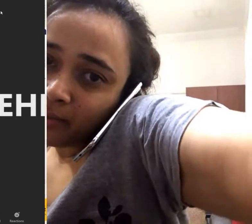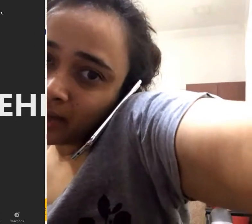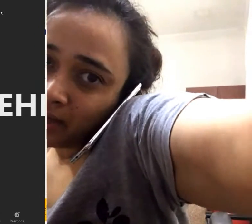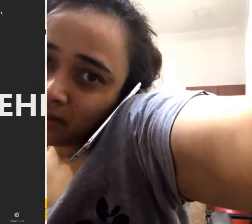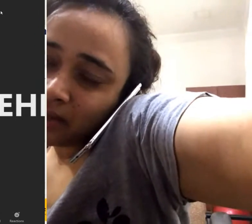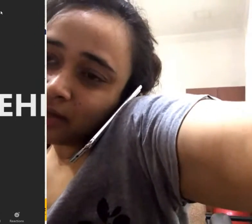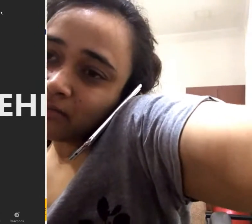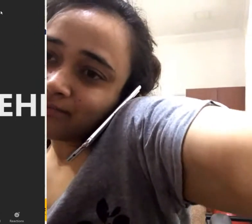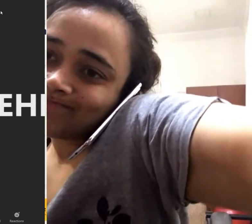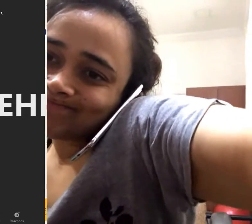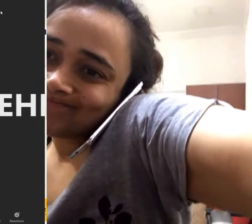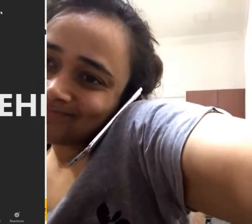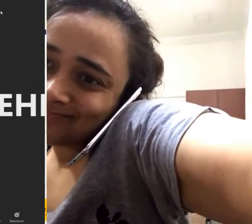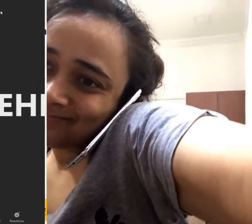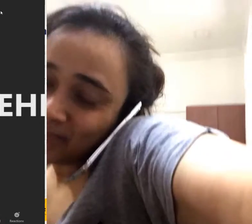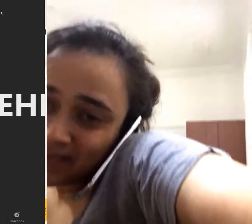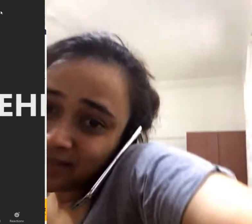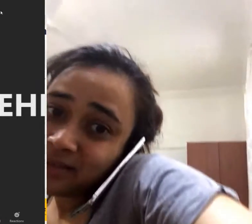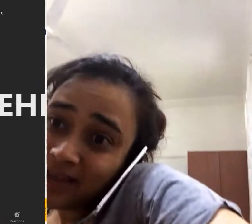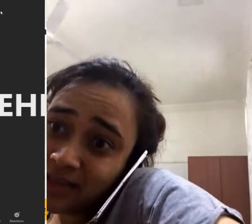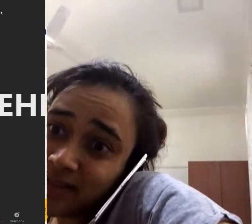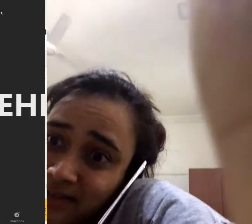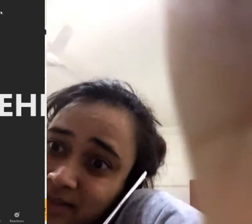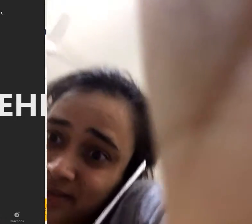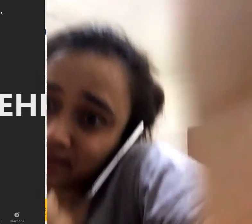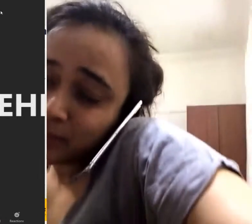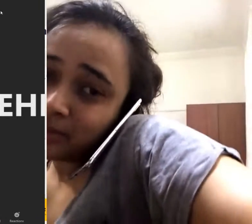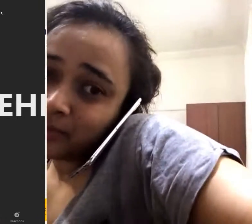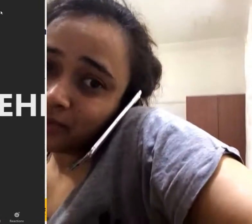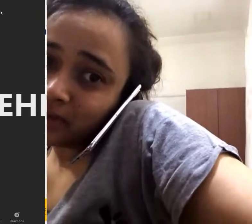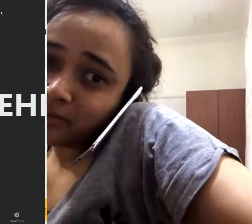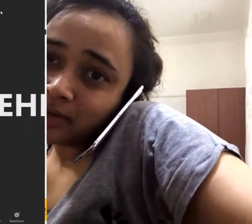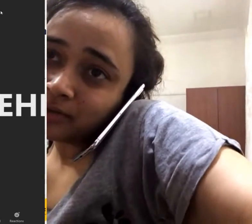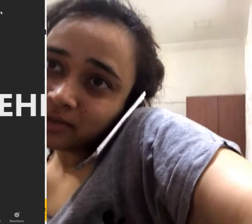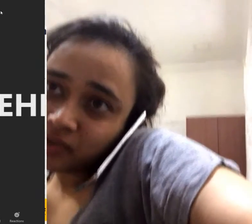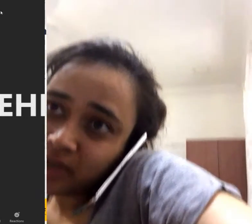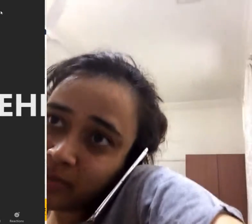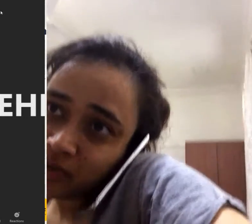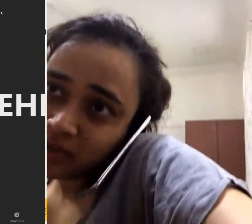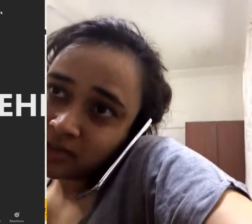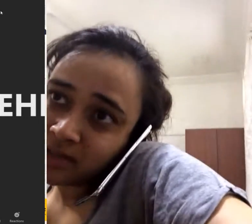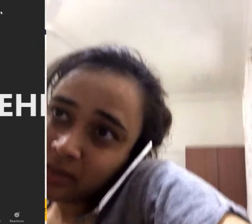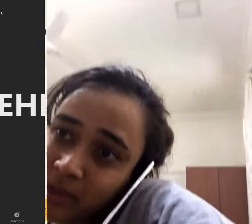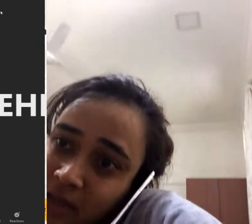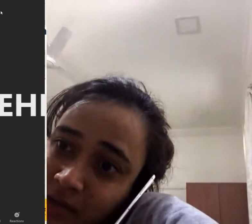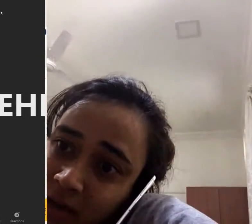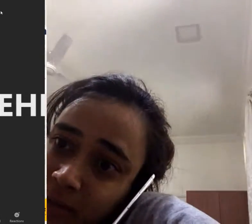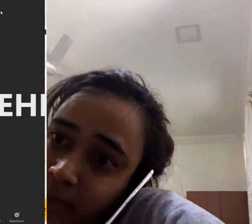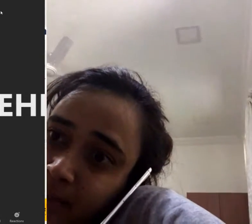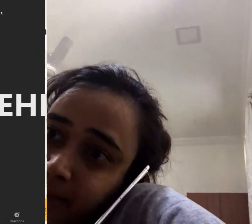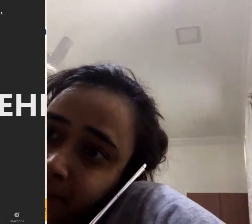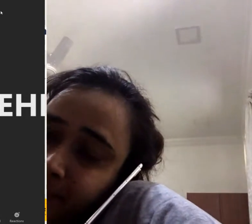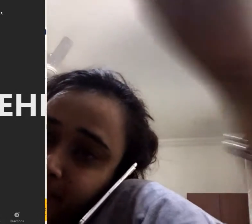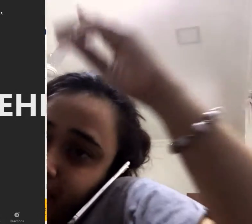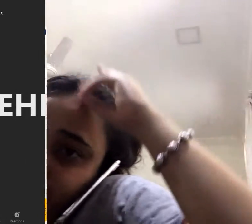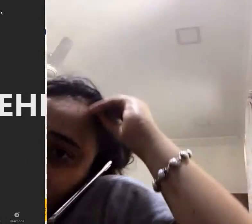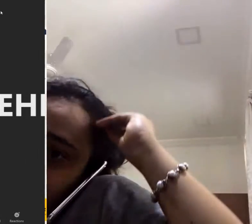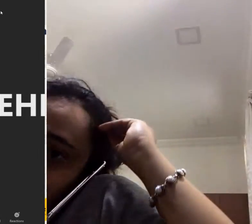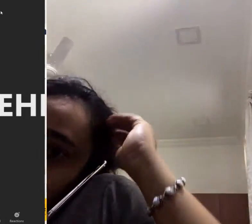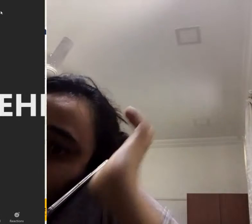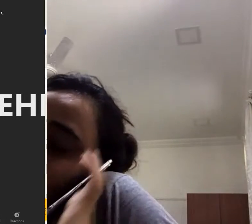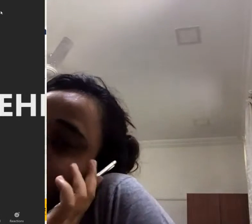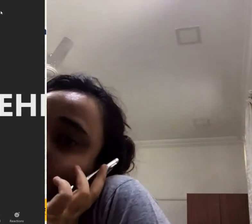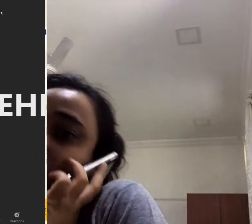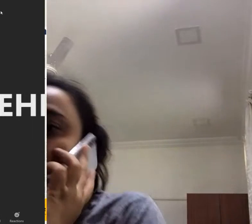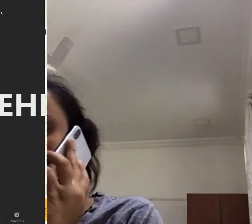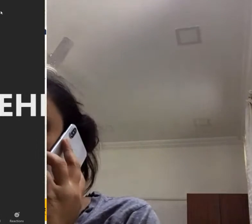Yeah. Am I? Yes. That's what I'm talking about. The StreamYard wale pe.